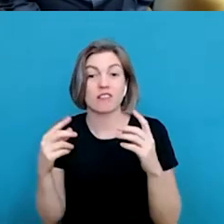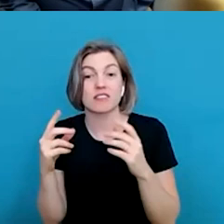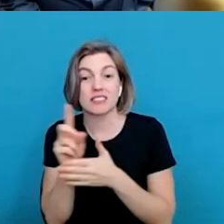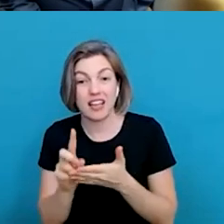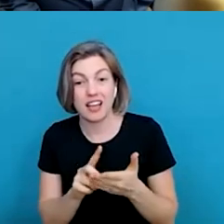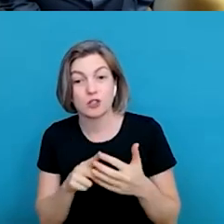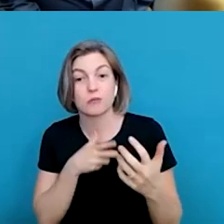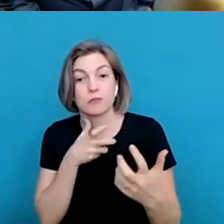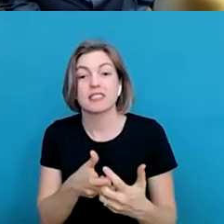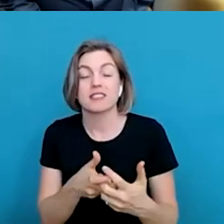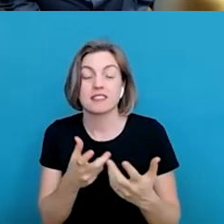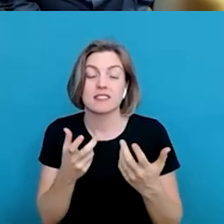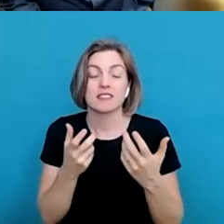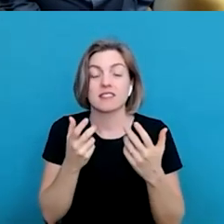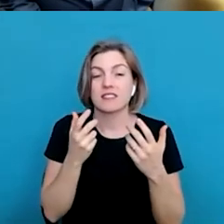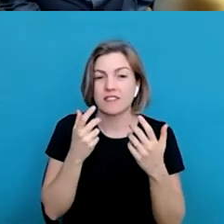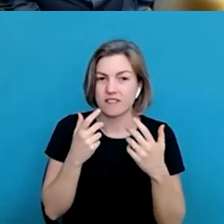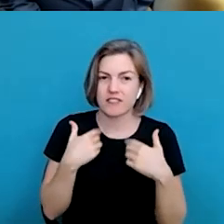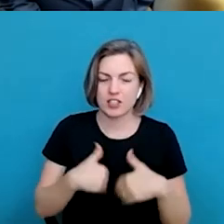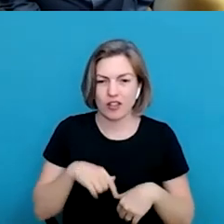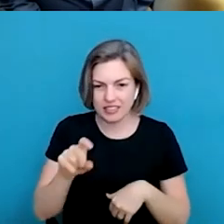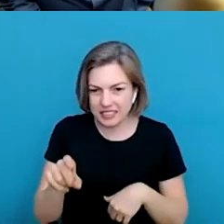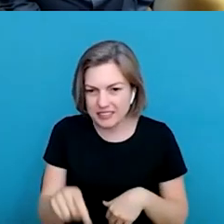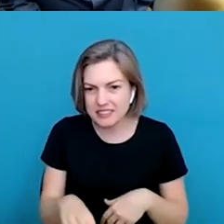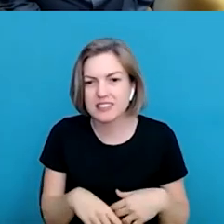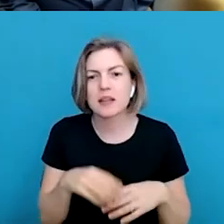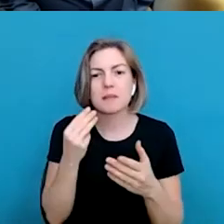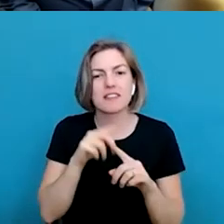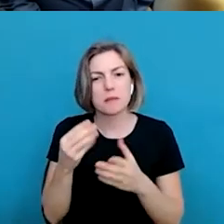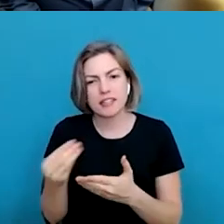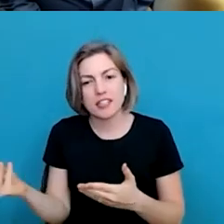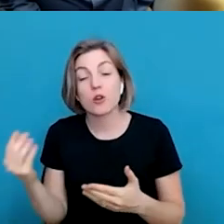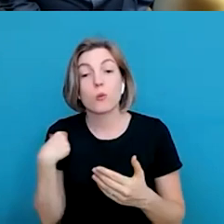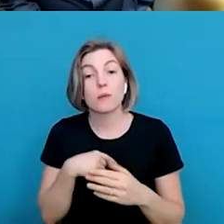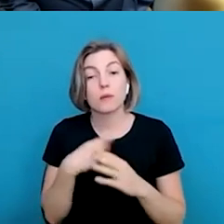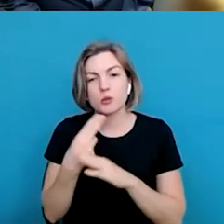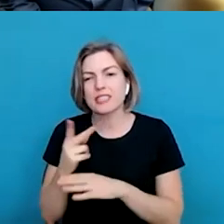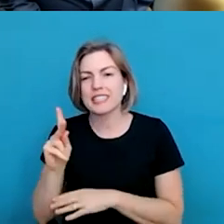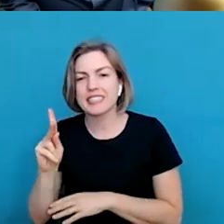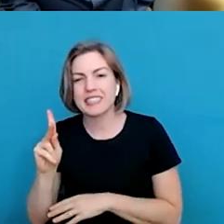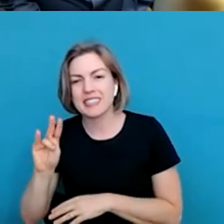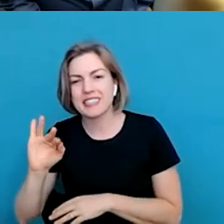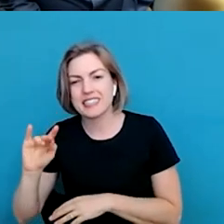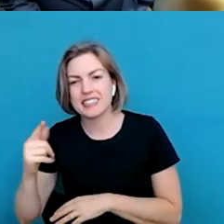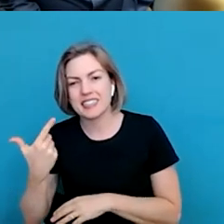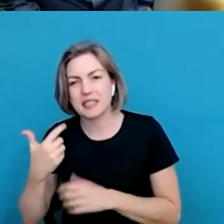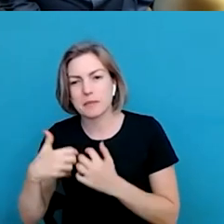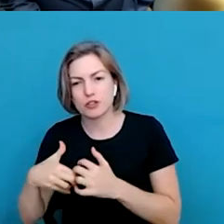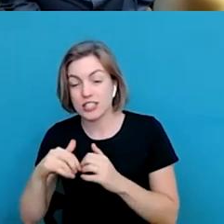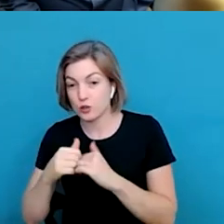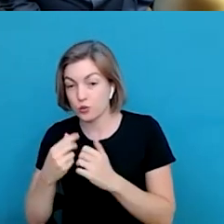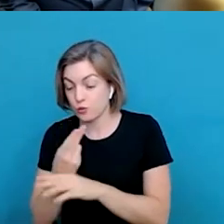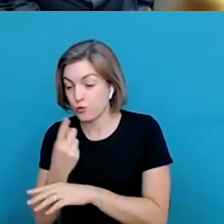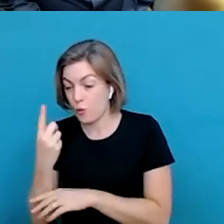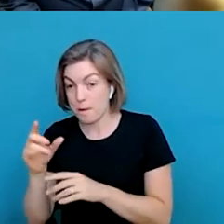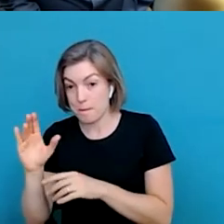might need to integrate different kinds of materials. We've been doing work with knitting machines and trying to understand if we could take an existing pattern and modify it